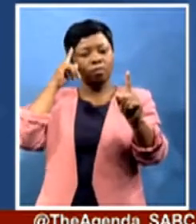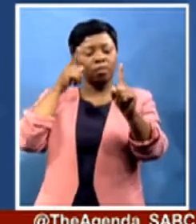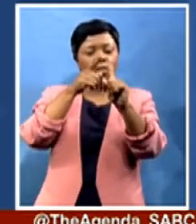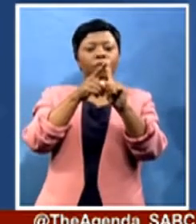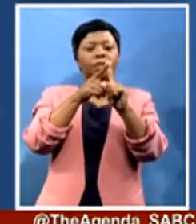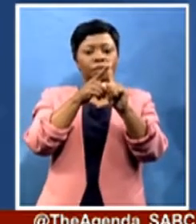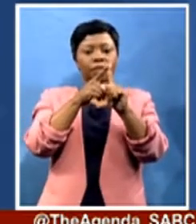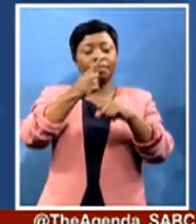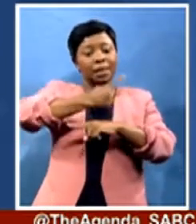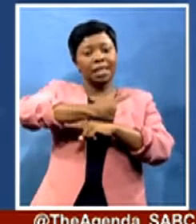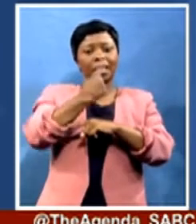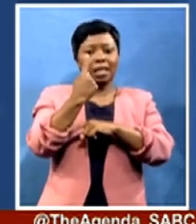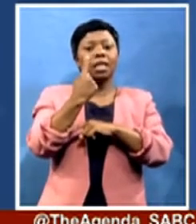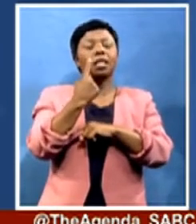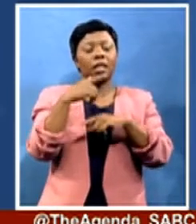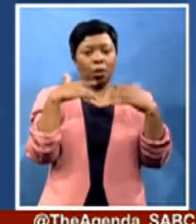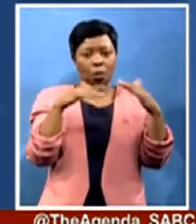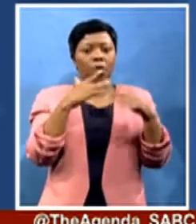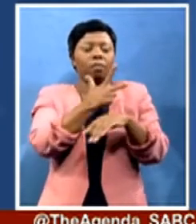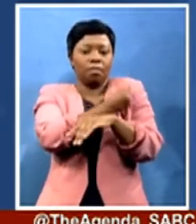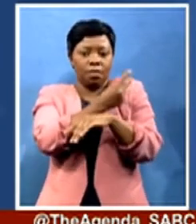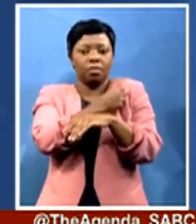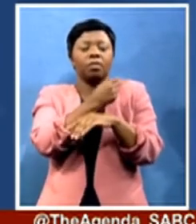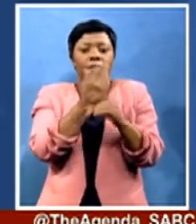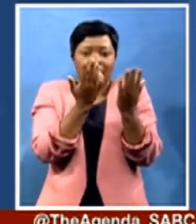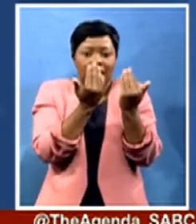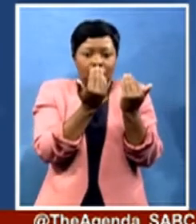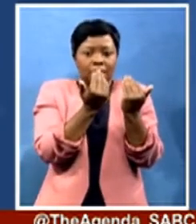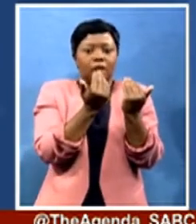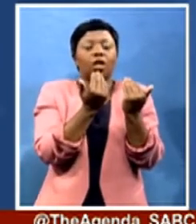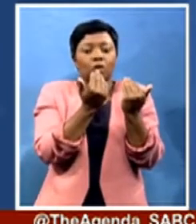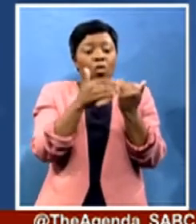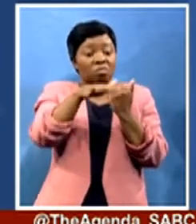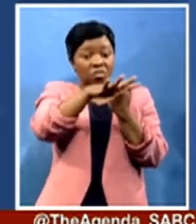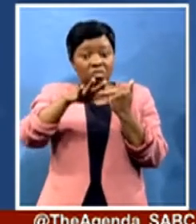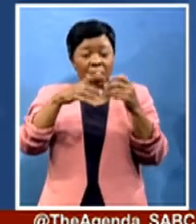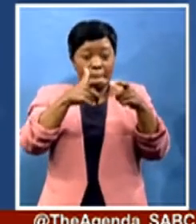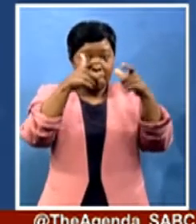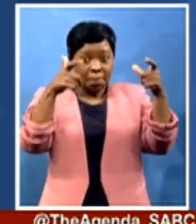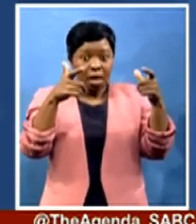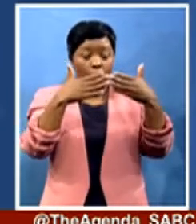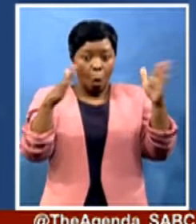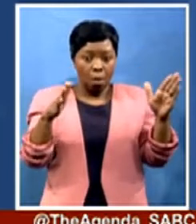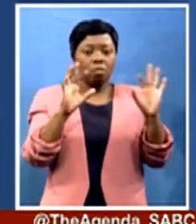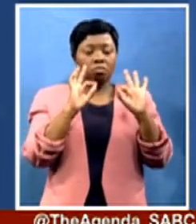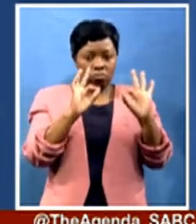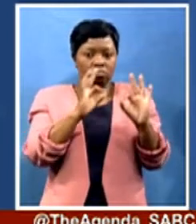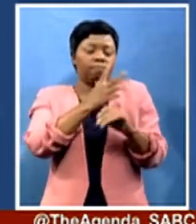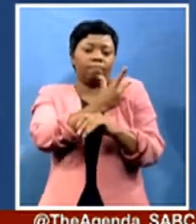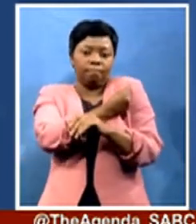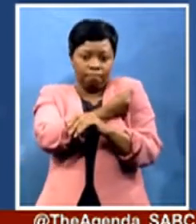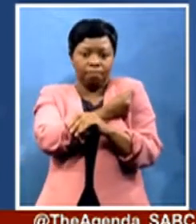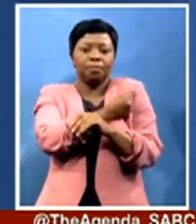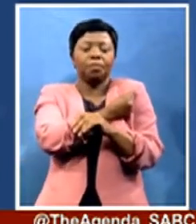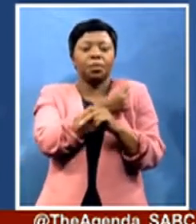providing one has these large sites open, vaccinators trained, room available or space available